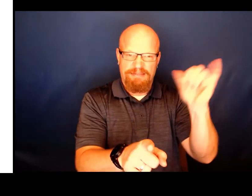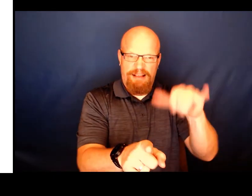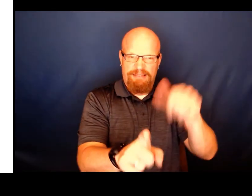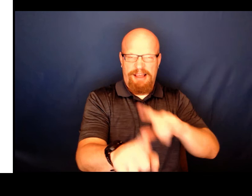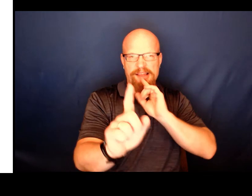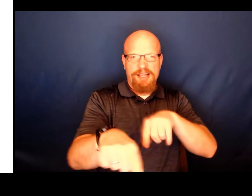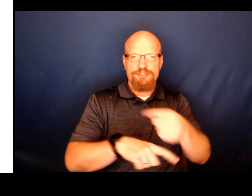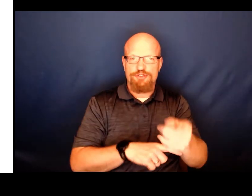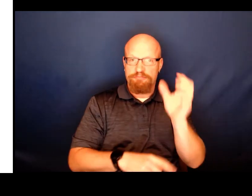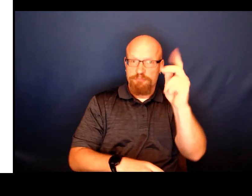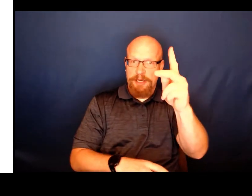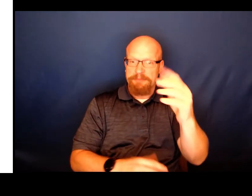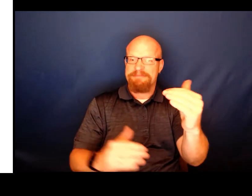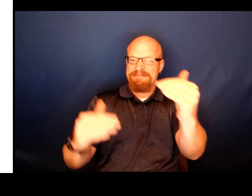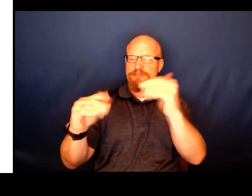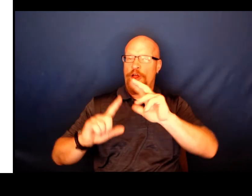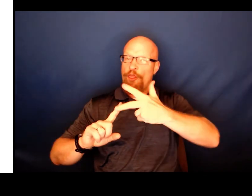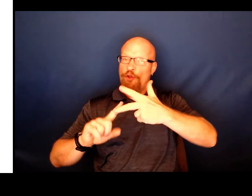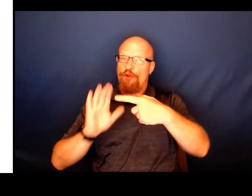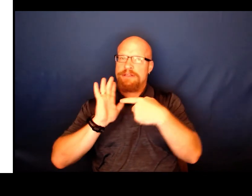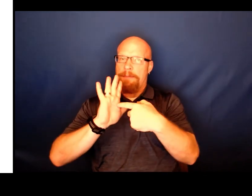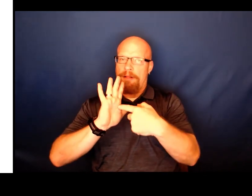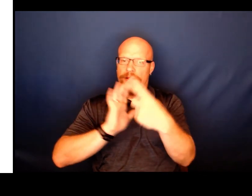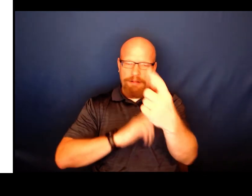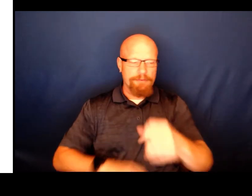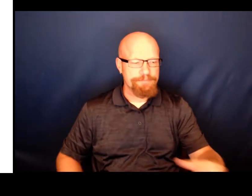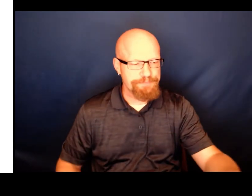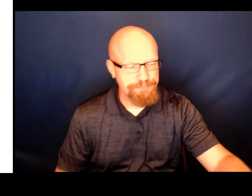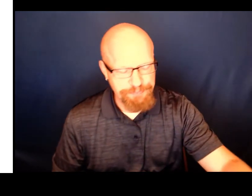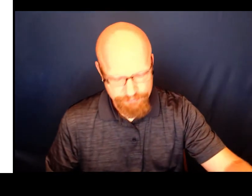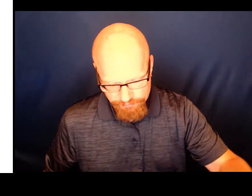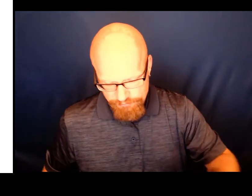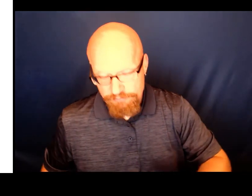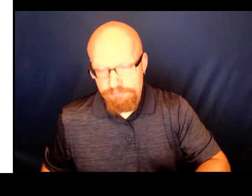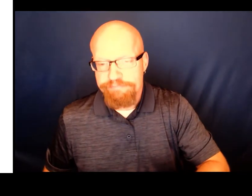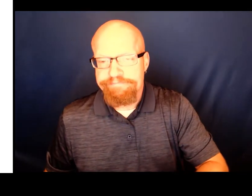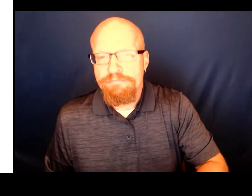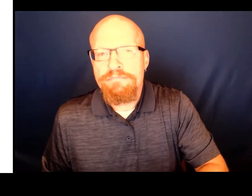Okay, and that's our answer for that one. Now, our third and final example.